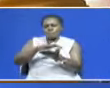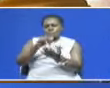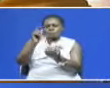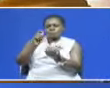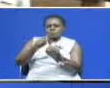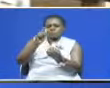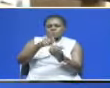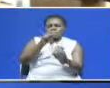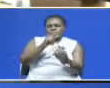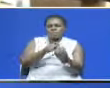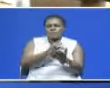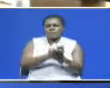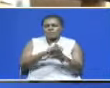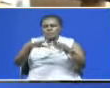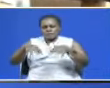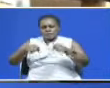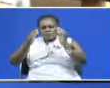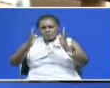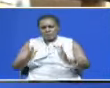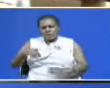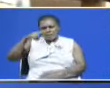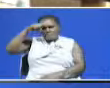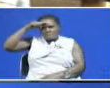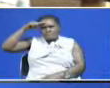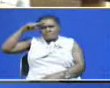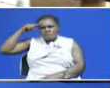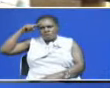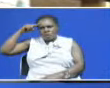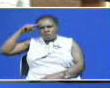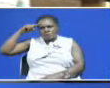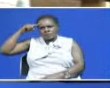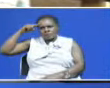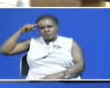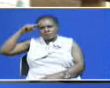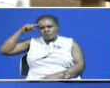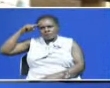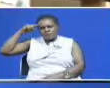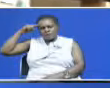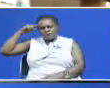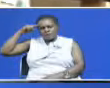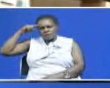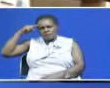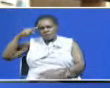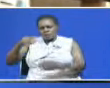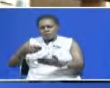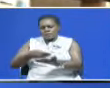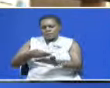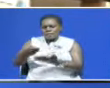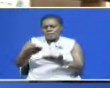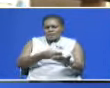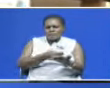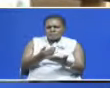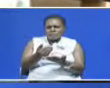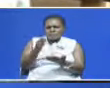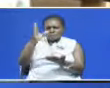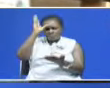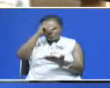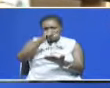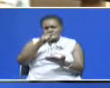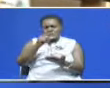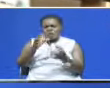of tests. Mr. Chair, because of the erratic supplies of